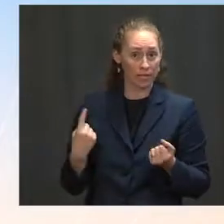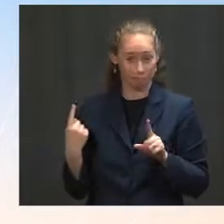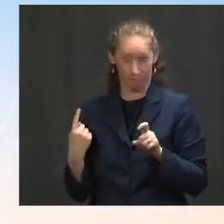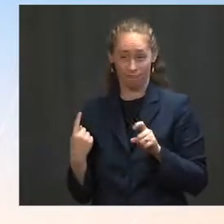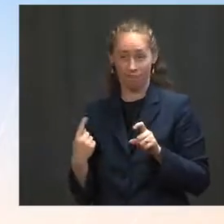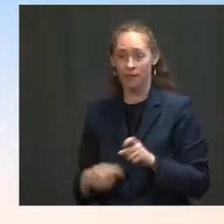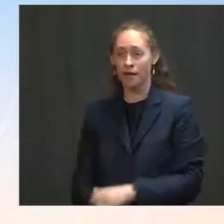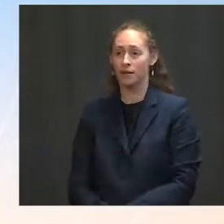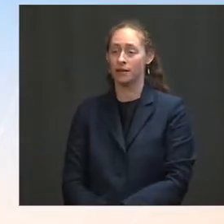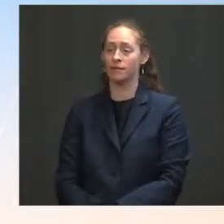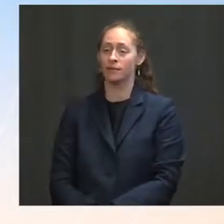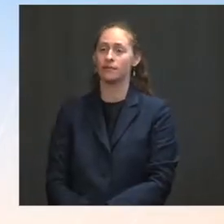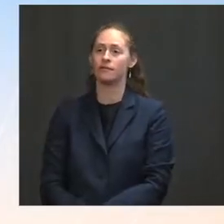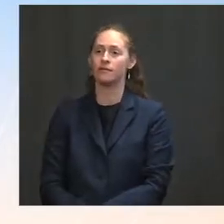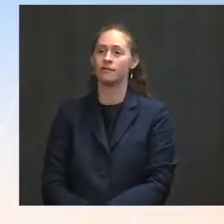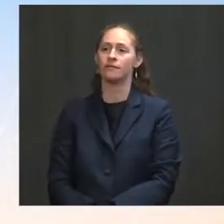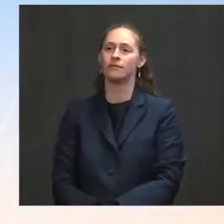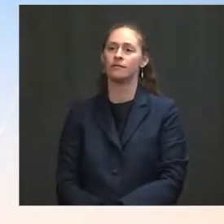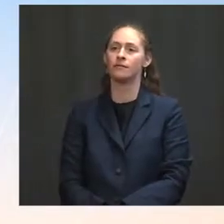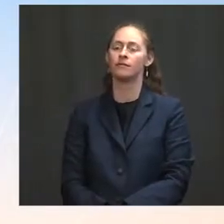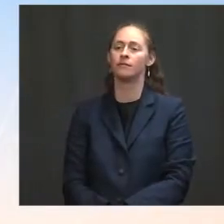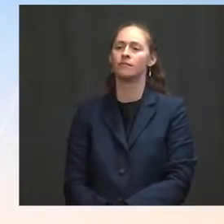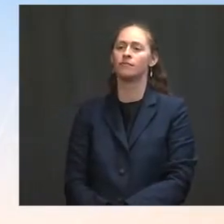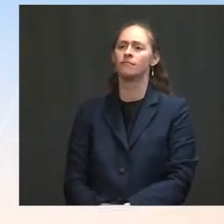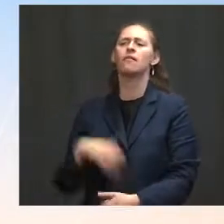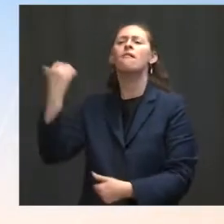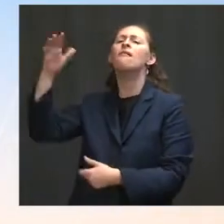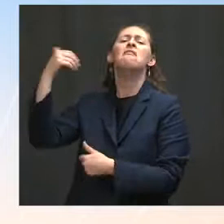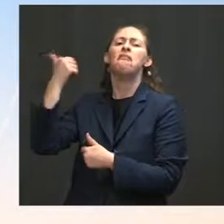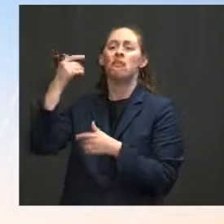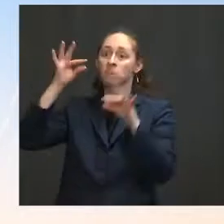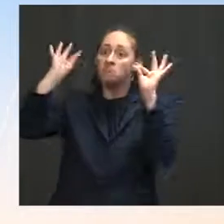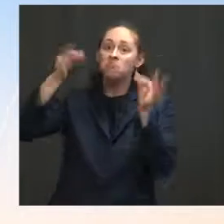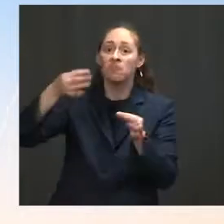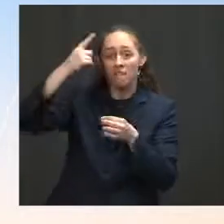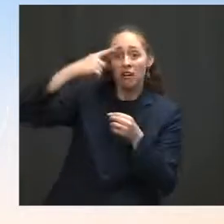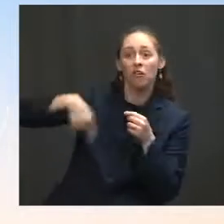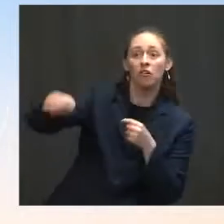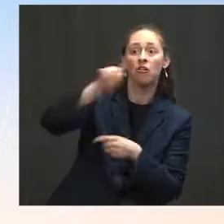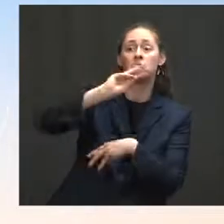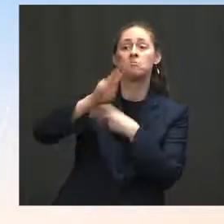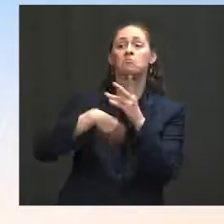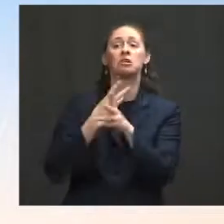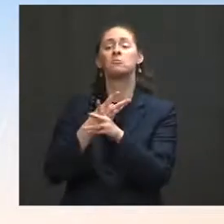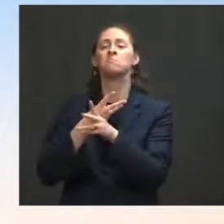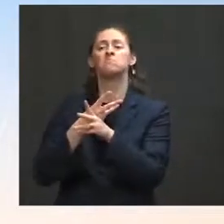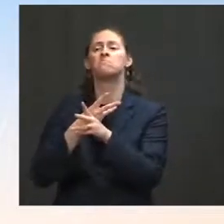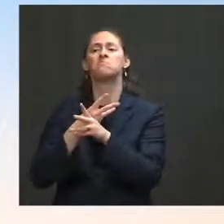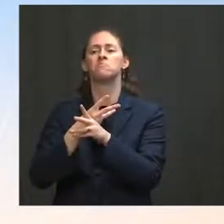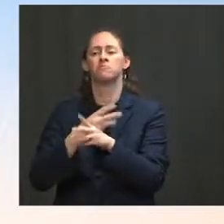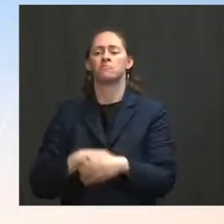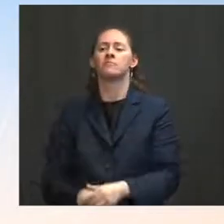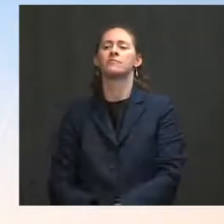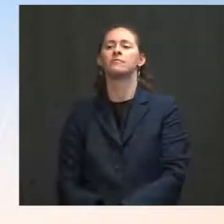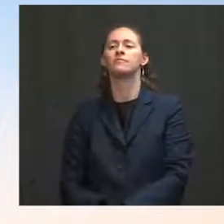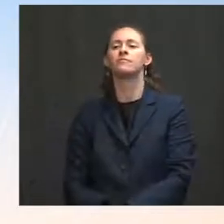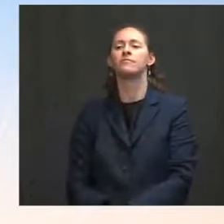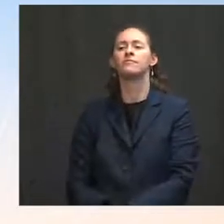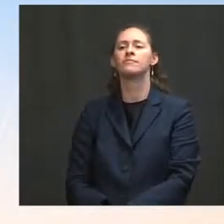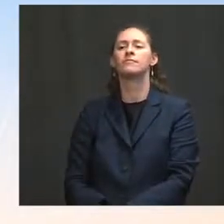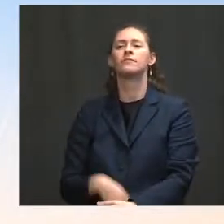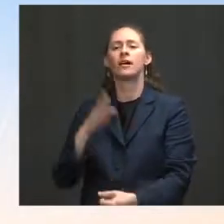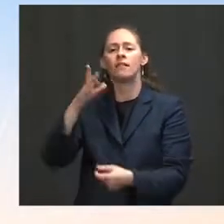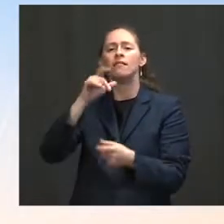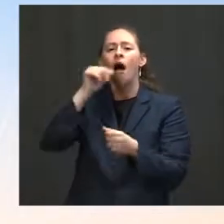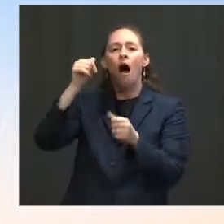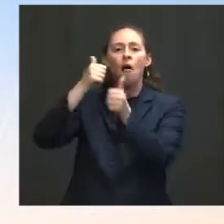global decisions or his decisions as commander-in-chief or a leader in the global community based on politics. He makes them on what is in the interest